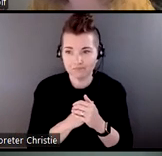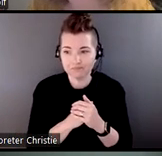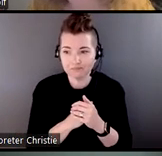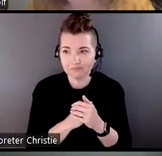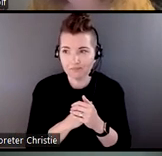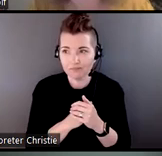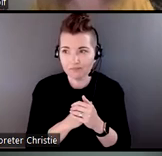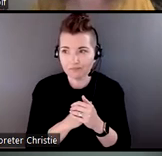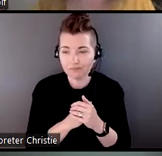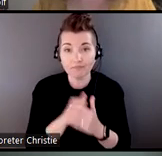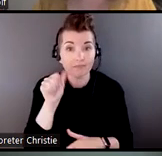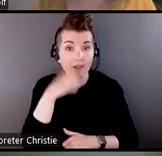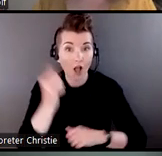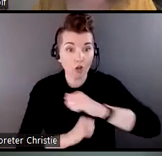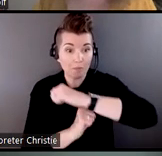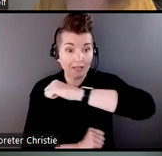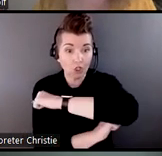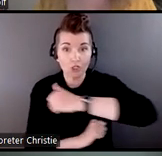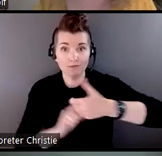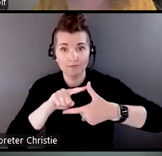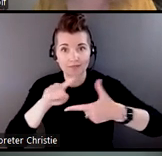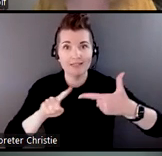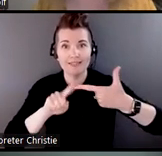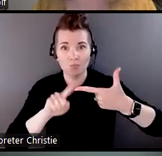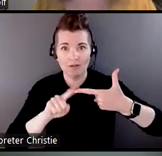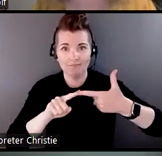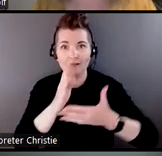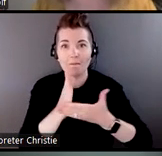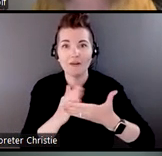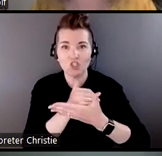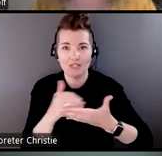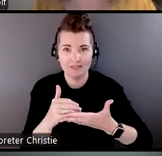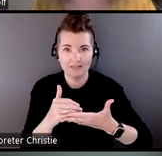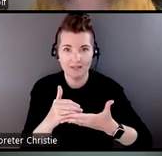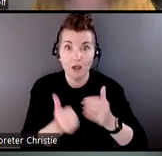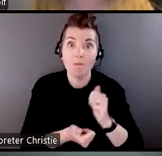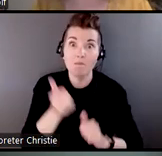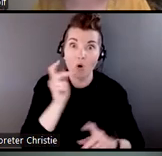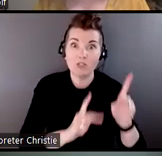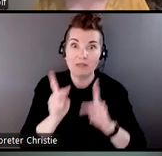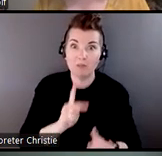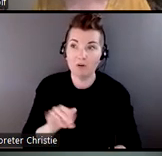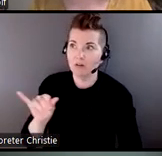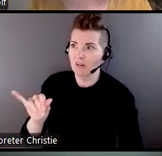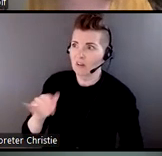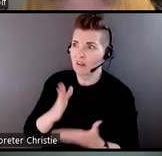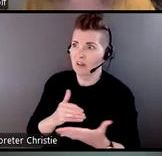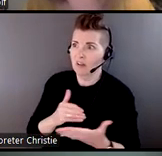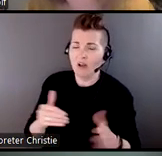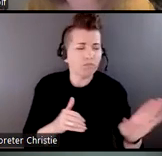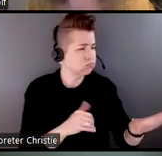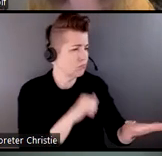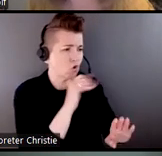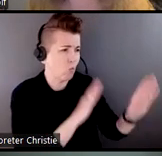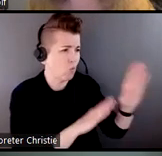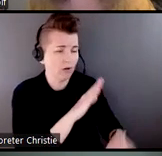is budgeting. Now, it's often a relief for people when I tell them you don't need to have a big advertising budget because, as evidenced by